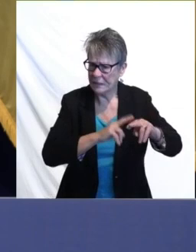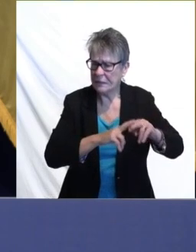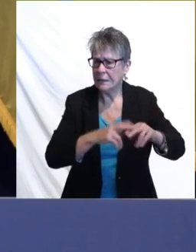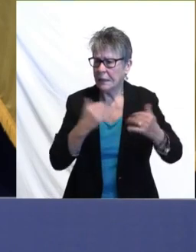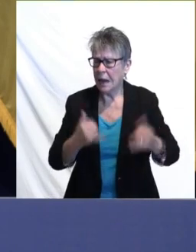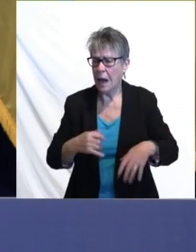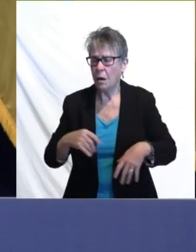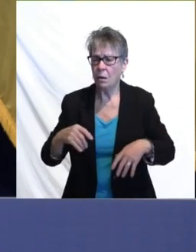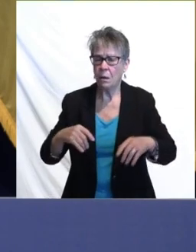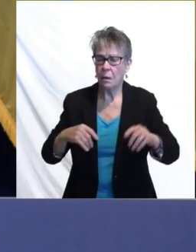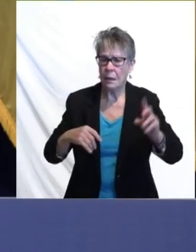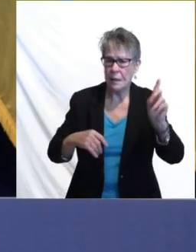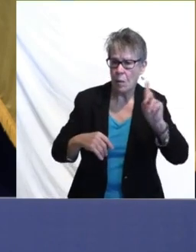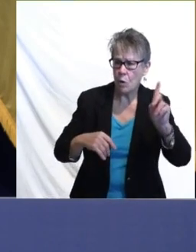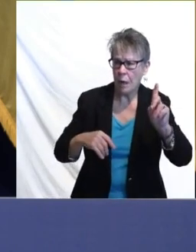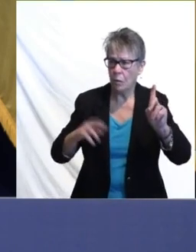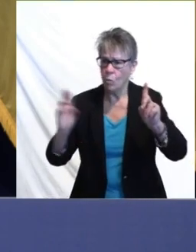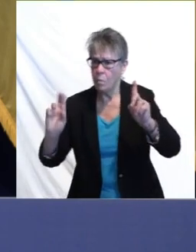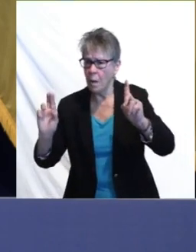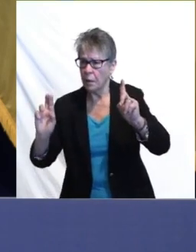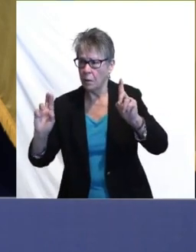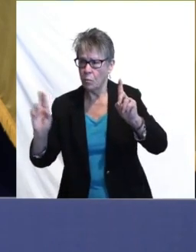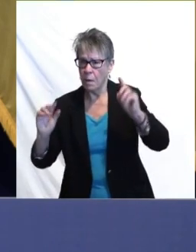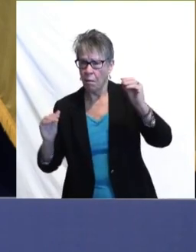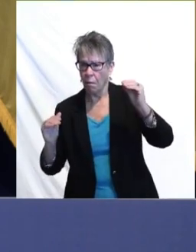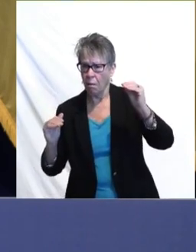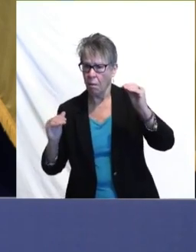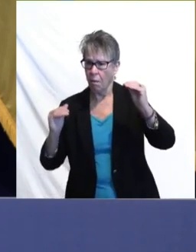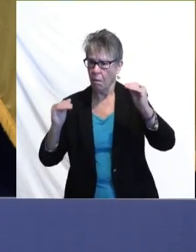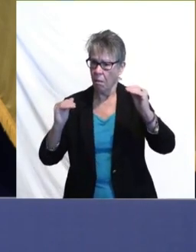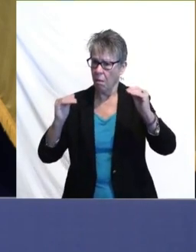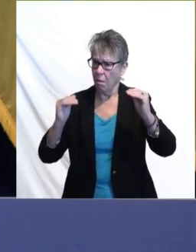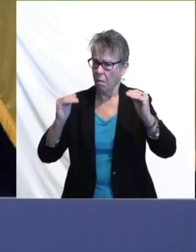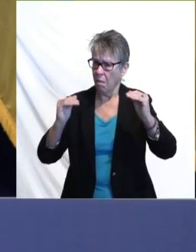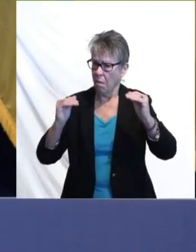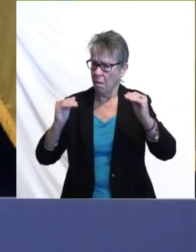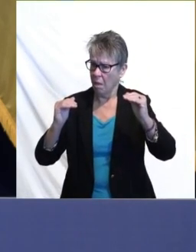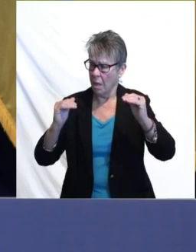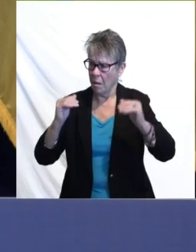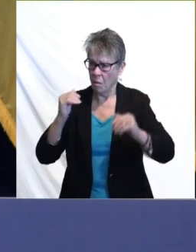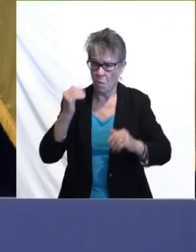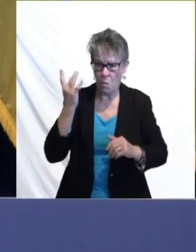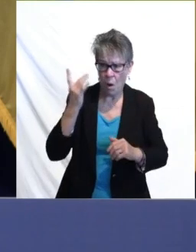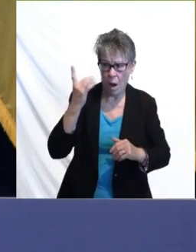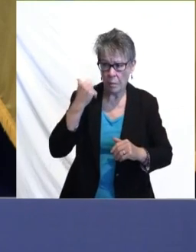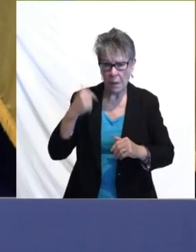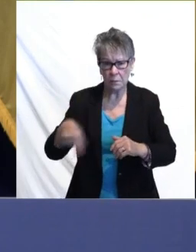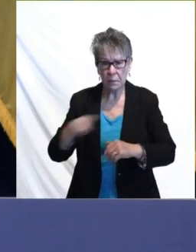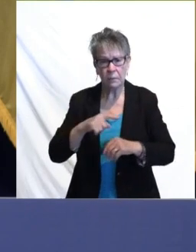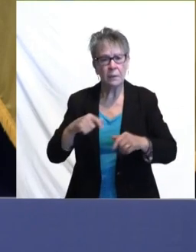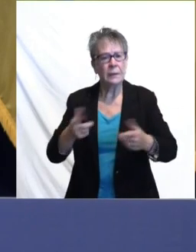difficult to pass progressive legislation in your second term? Thank you. Thank you.